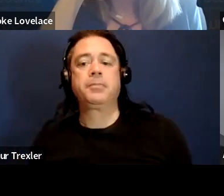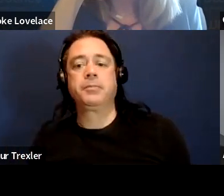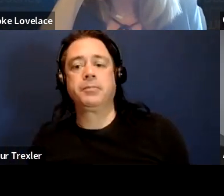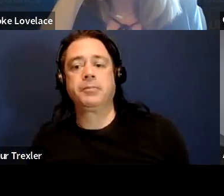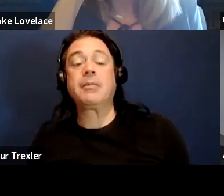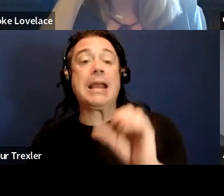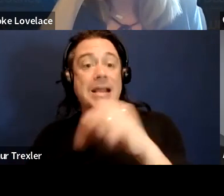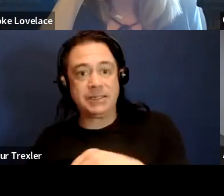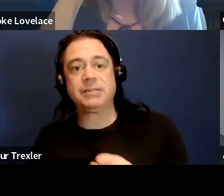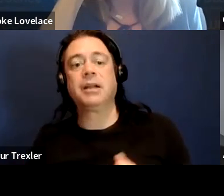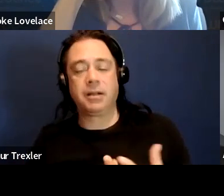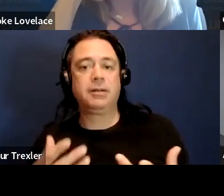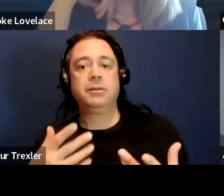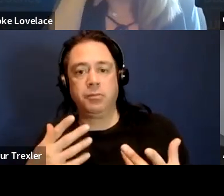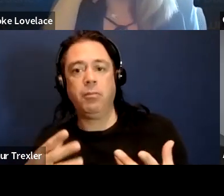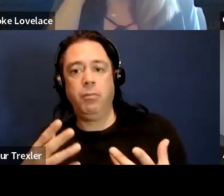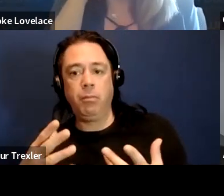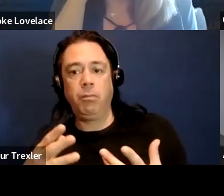Yes, we want to